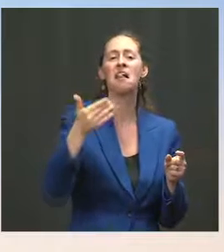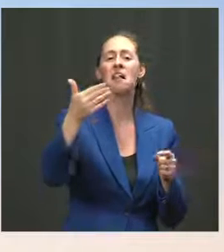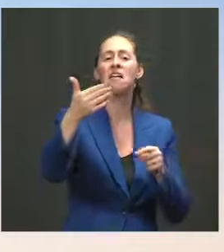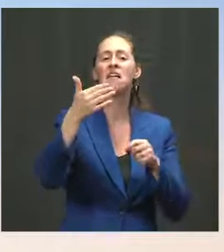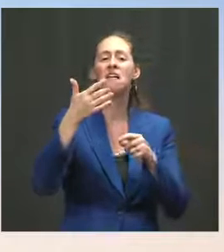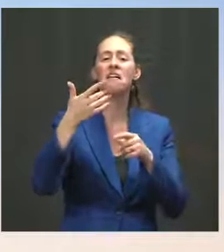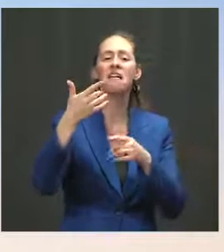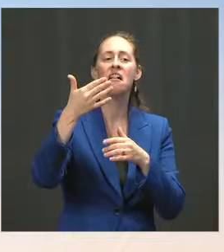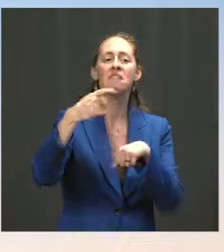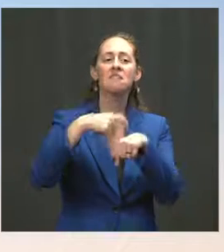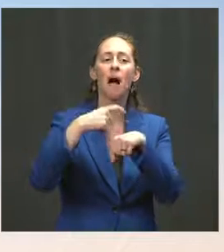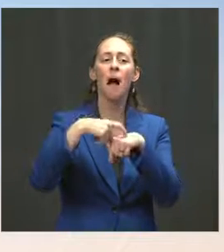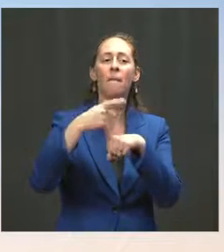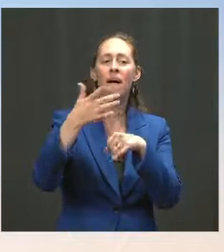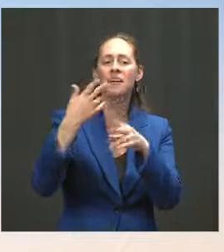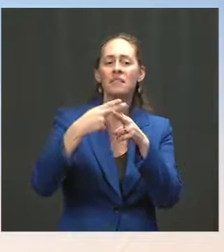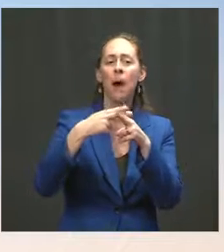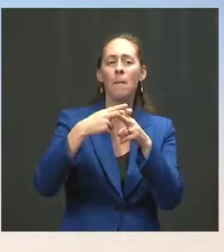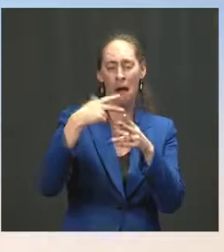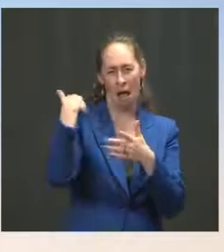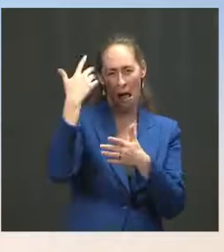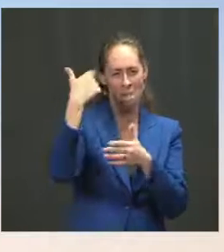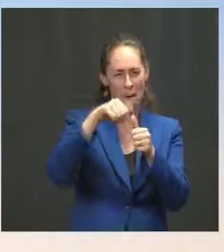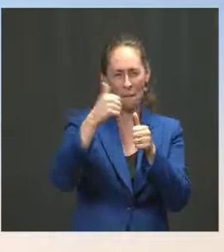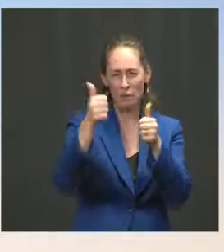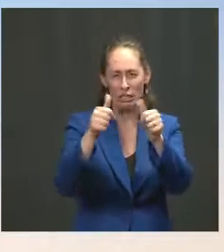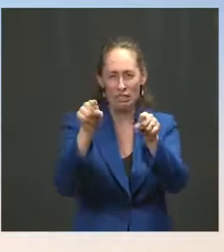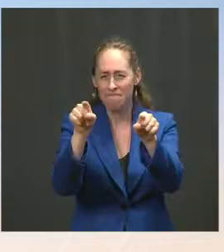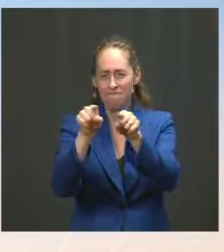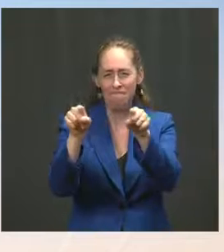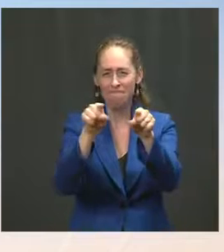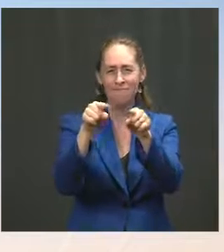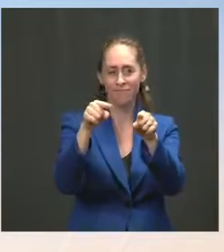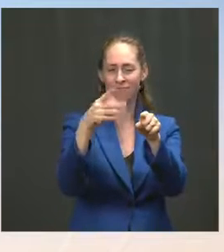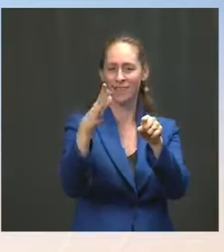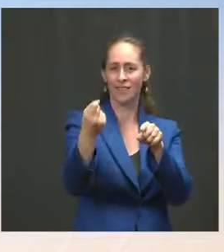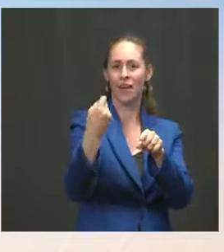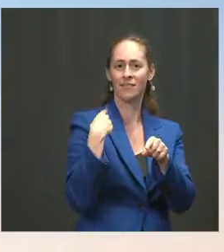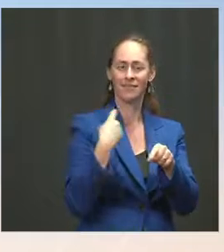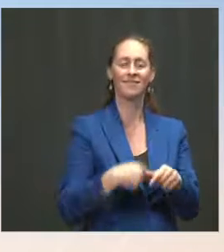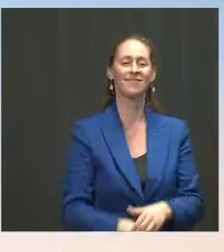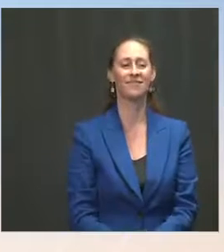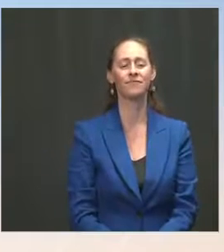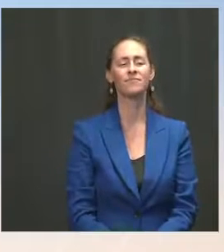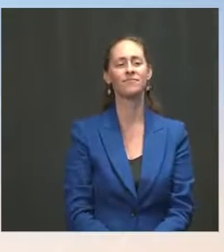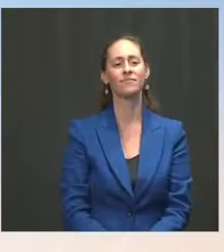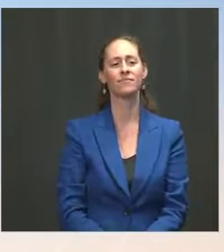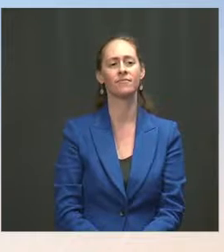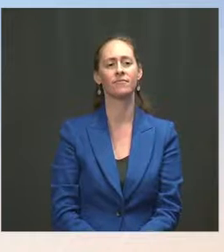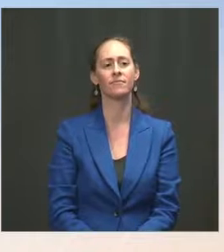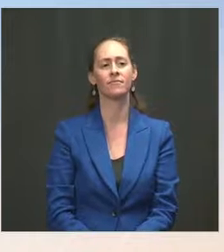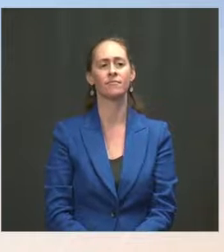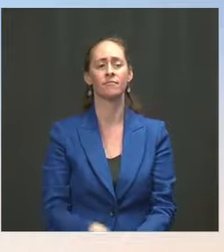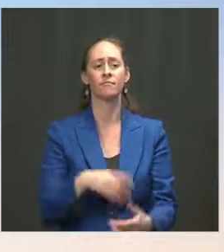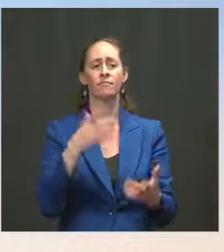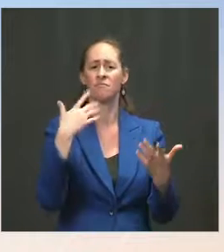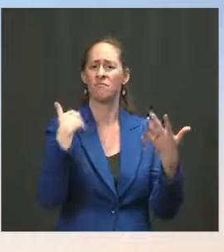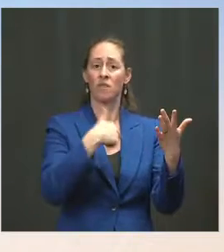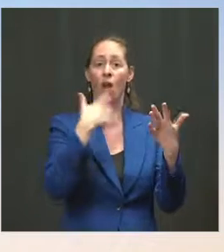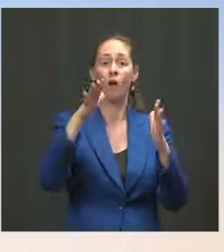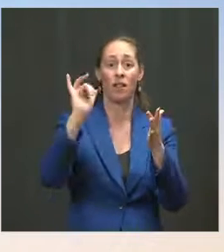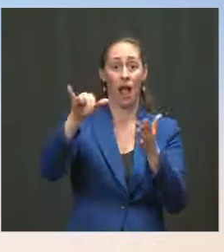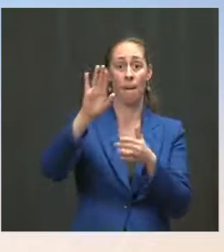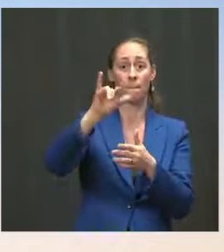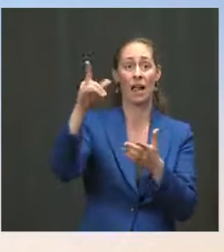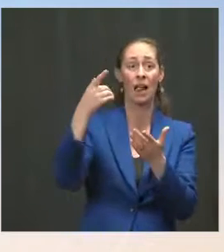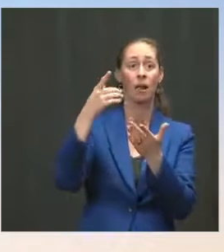raised that because I know that was something that he expressed. It would also be fully paid for by asking the wealthiest Americans and companies to